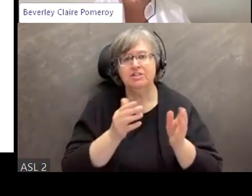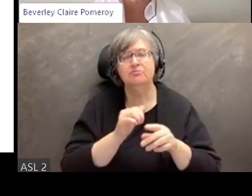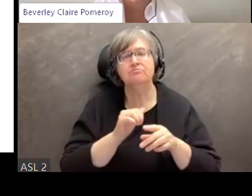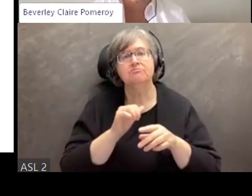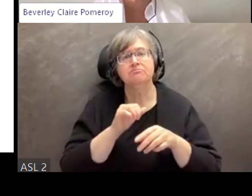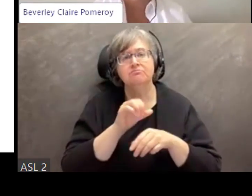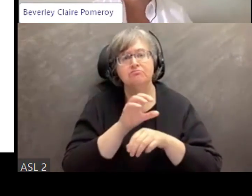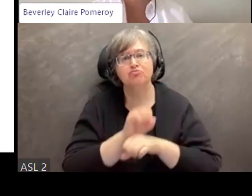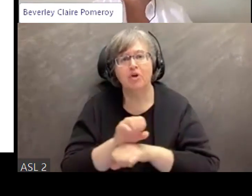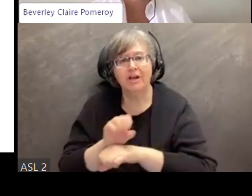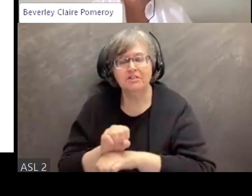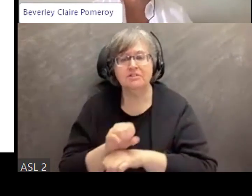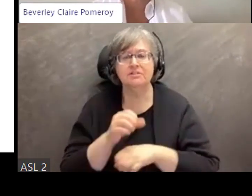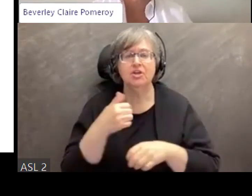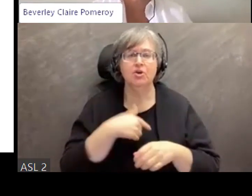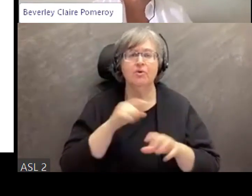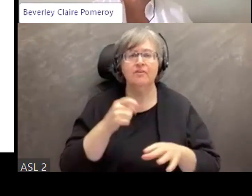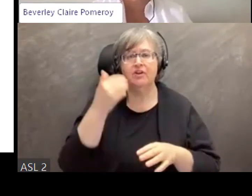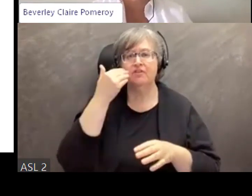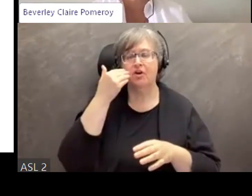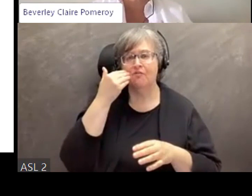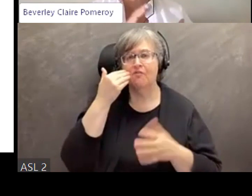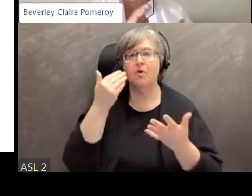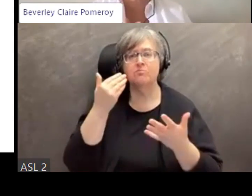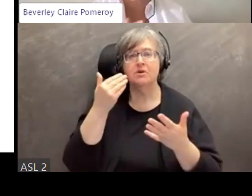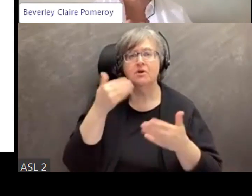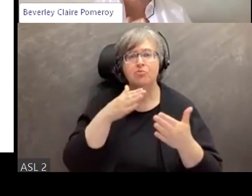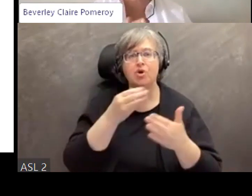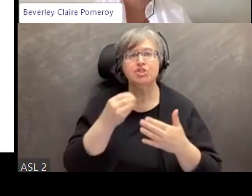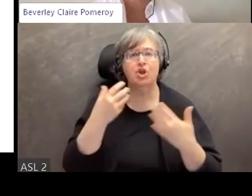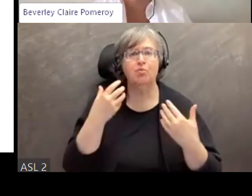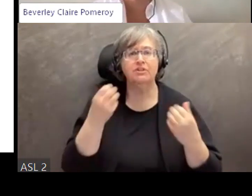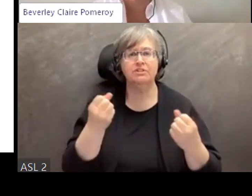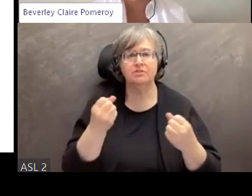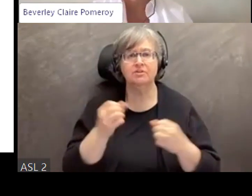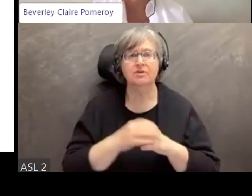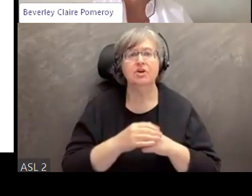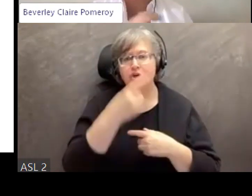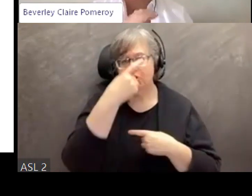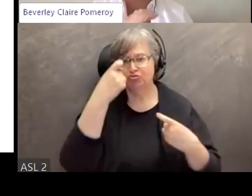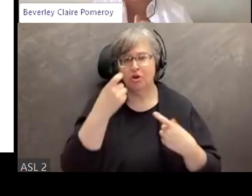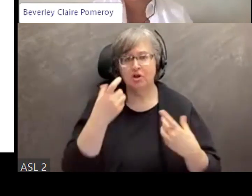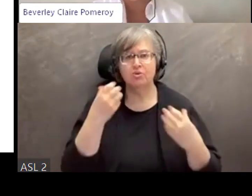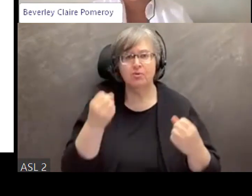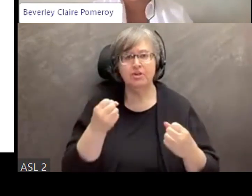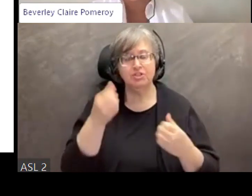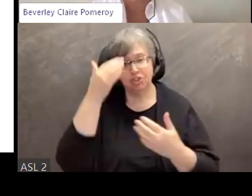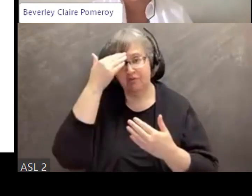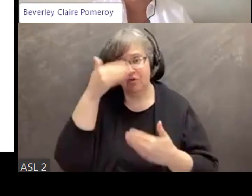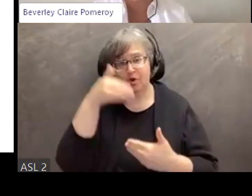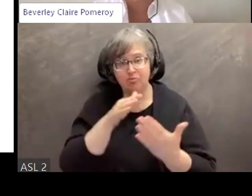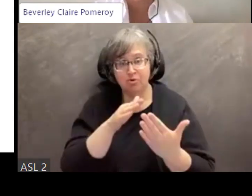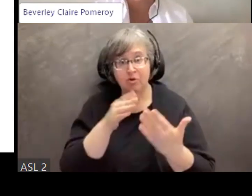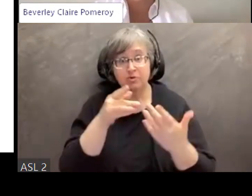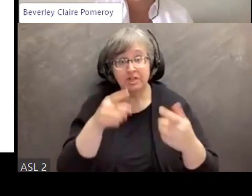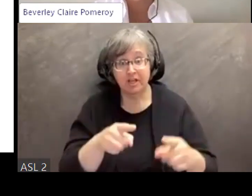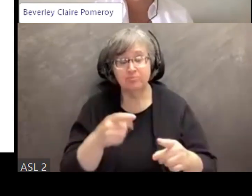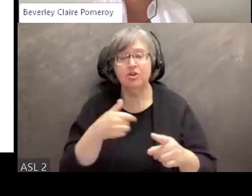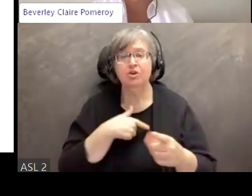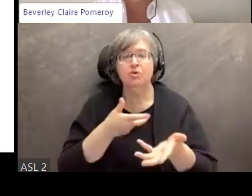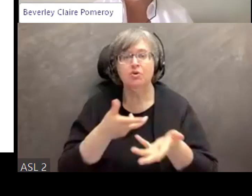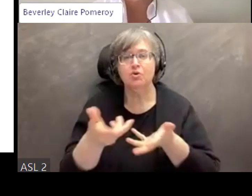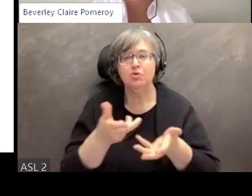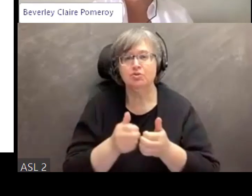practices through a trauma and resiliency informed approach that we're going to discuss today. And when a trauma resiliency informed approach is taken,